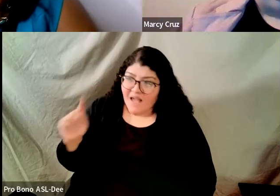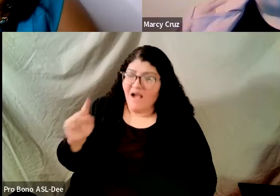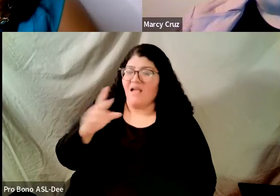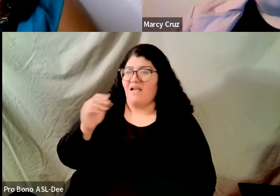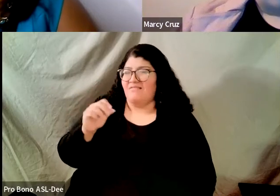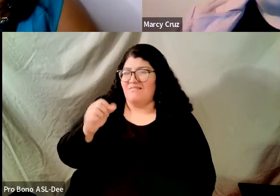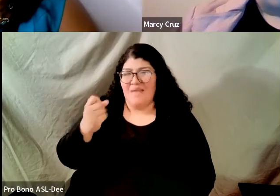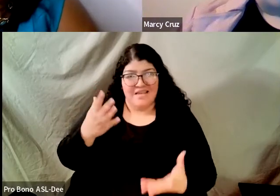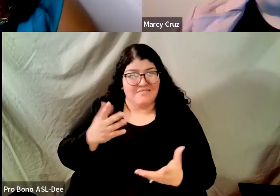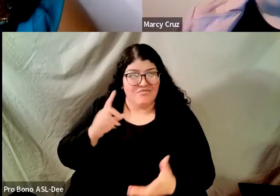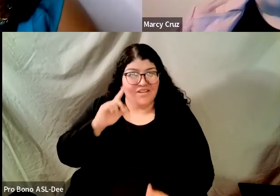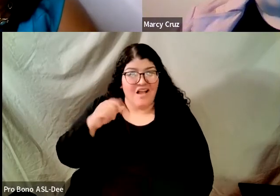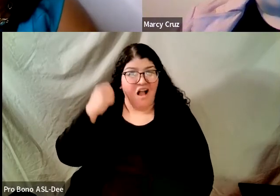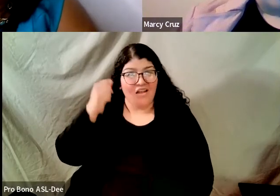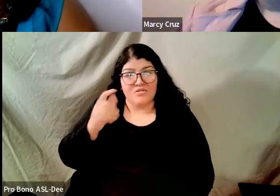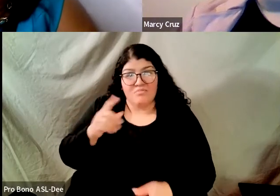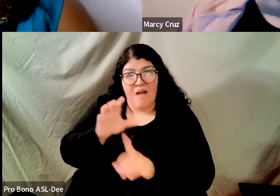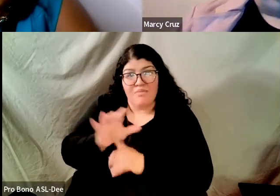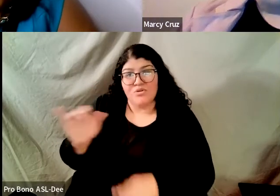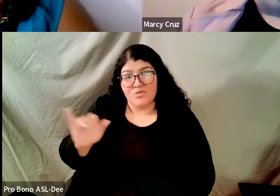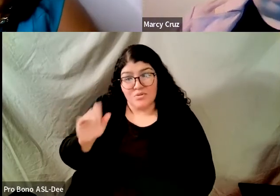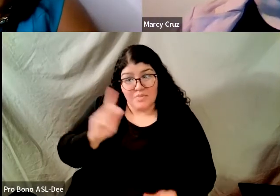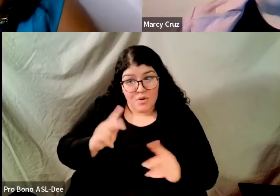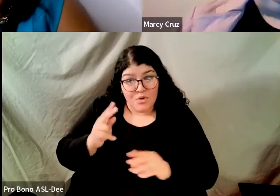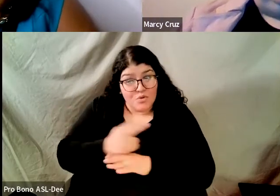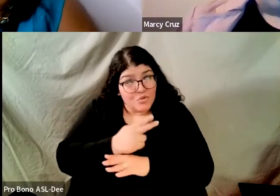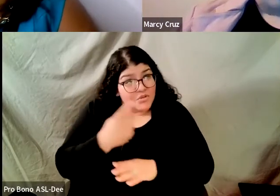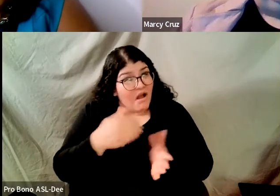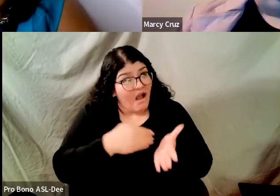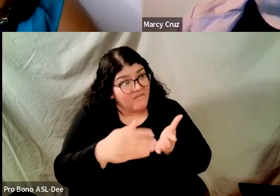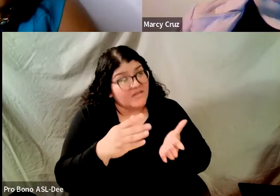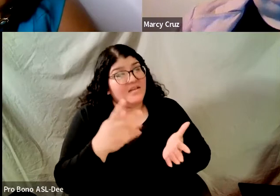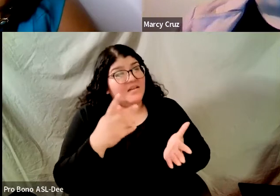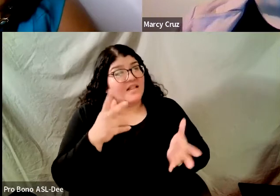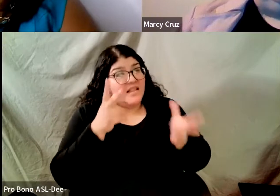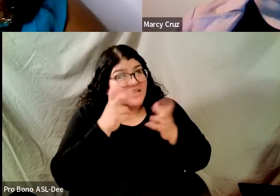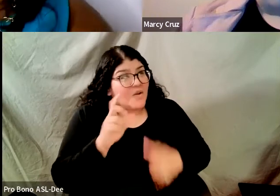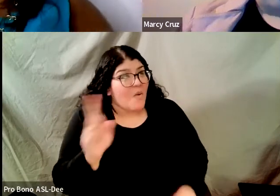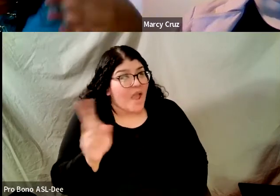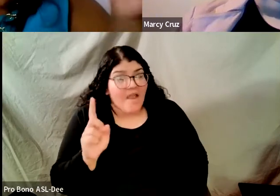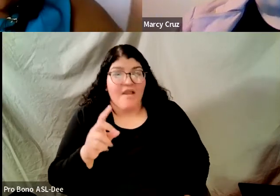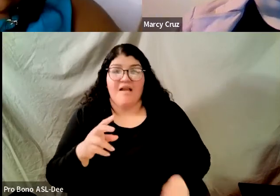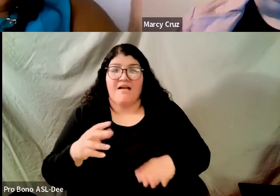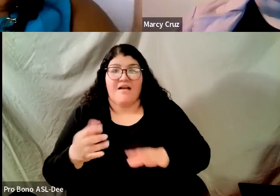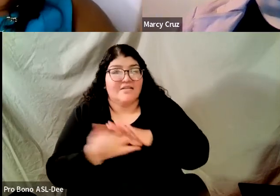is popular too, because people listen to it, you're laying in bed or on the subway, you might want to